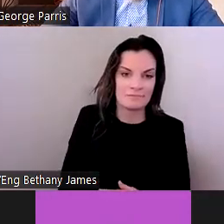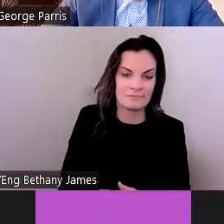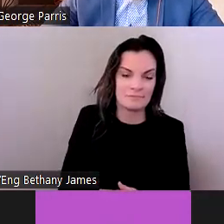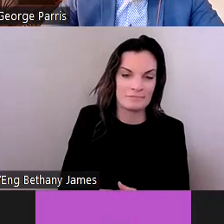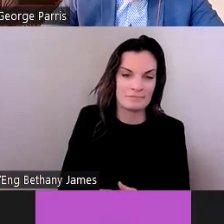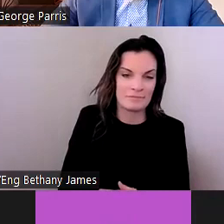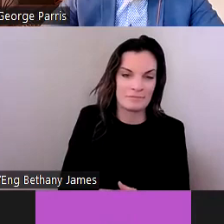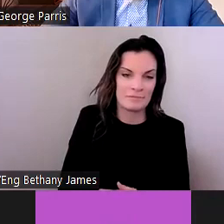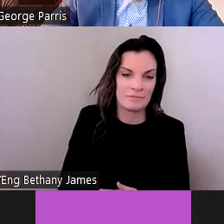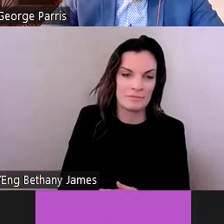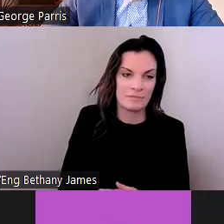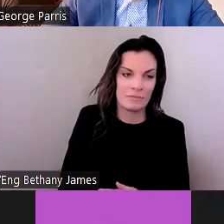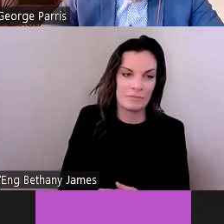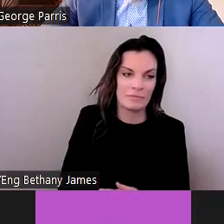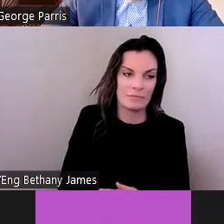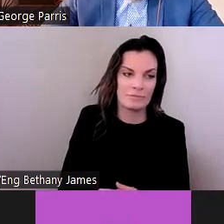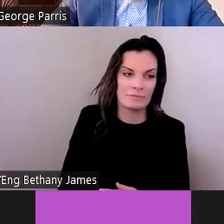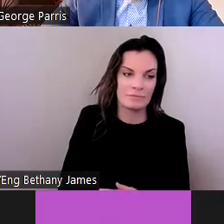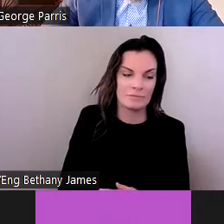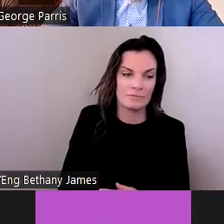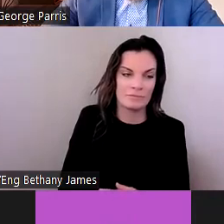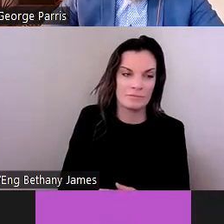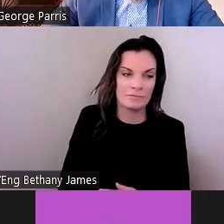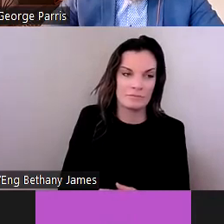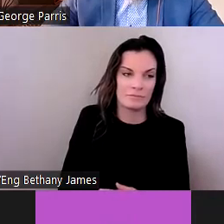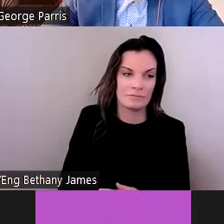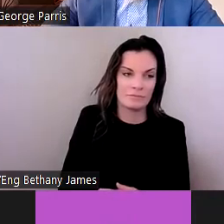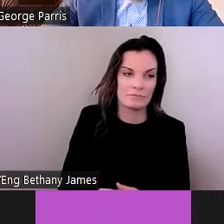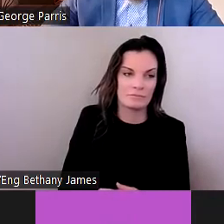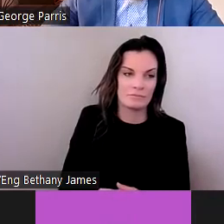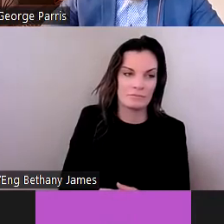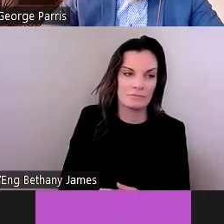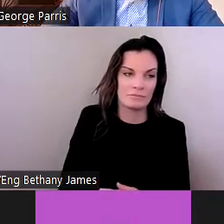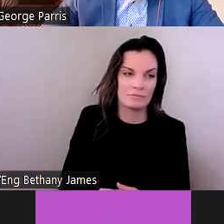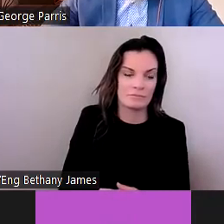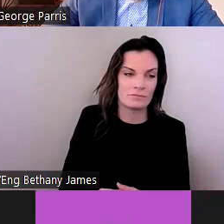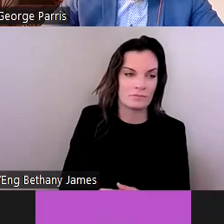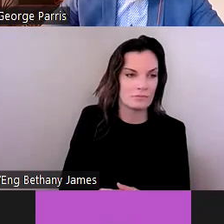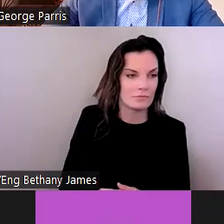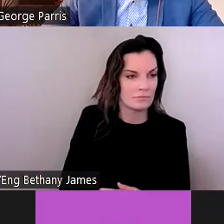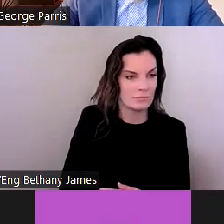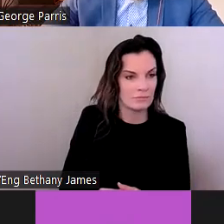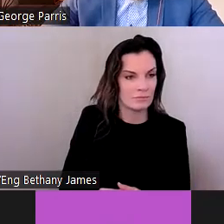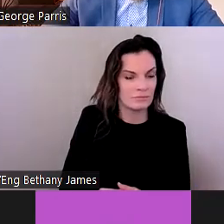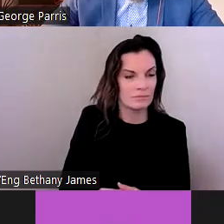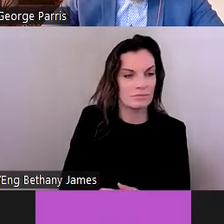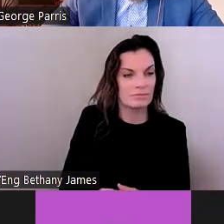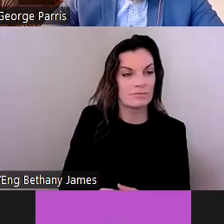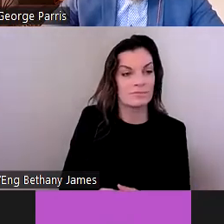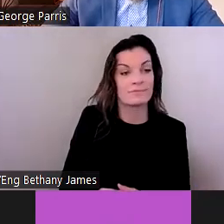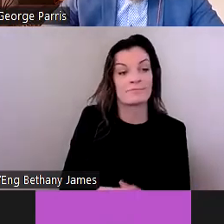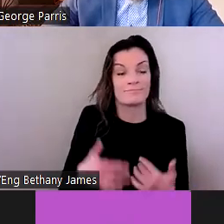agree employer thinks workplace is mentally healthier than it is. 49% compared to